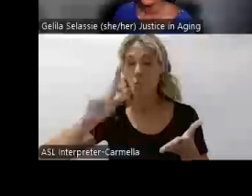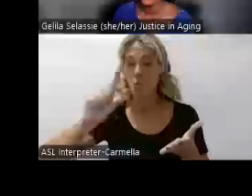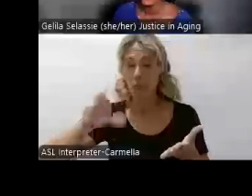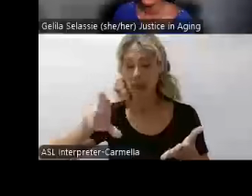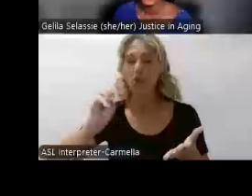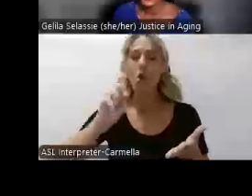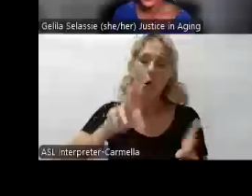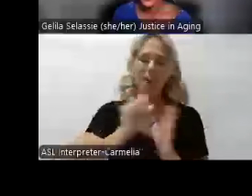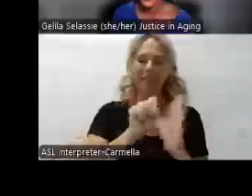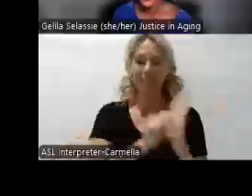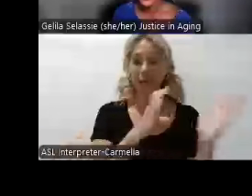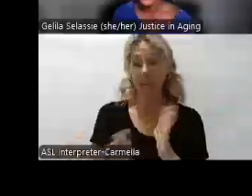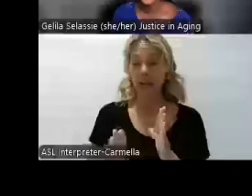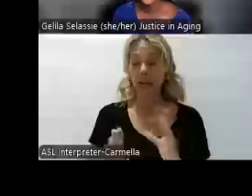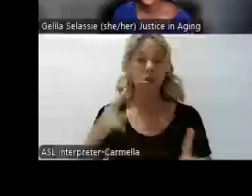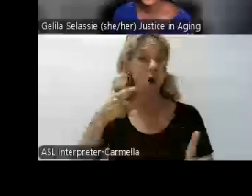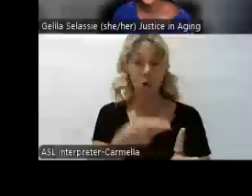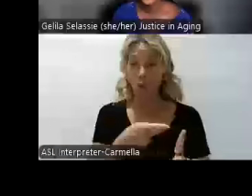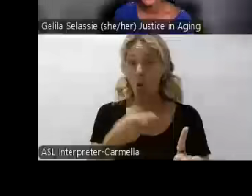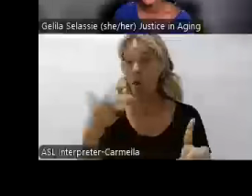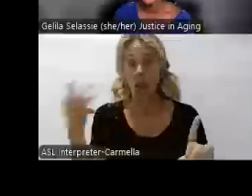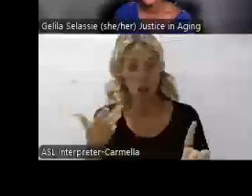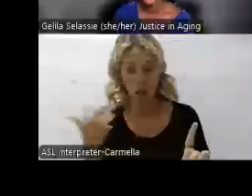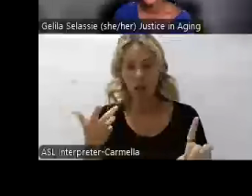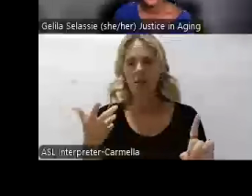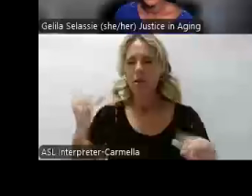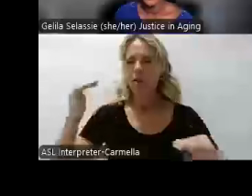The overall goal of HCBS is to rebalance